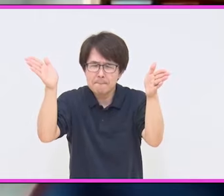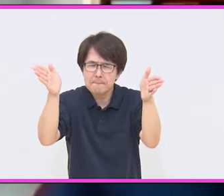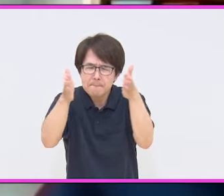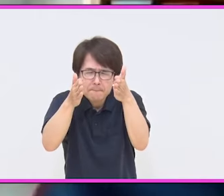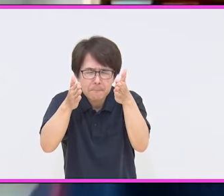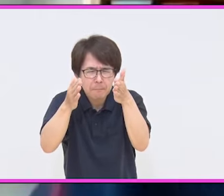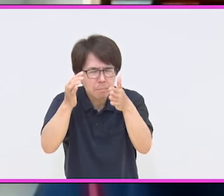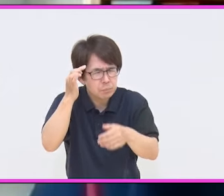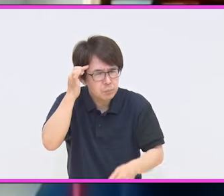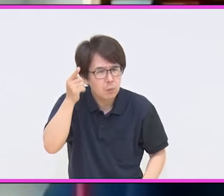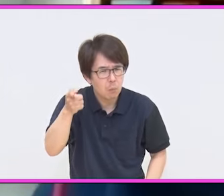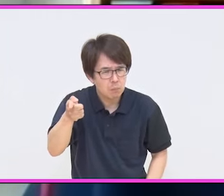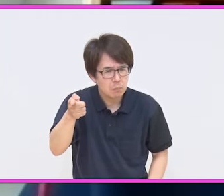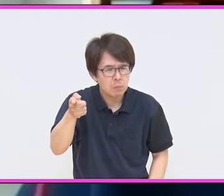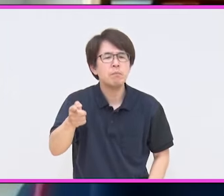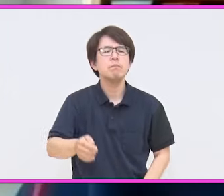and